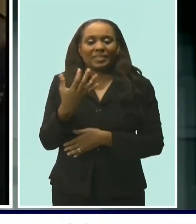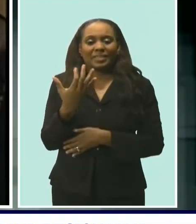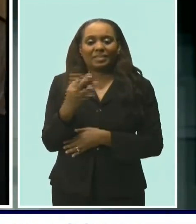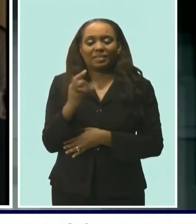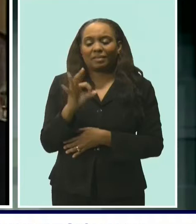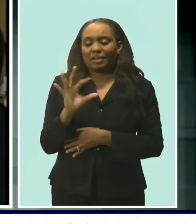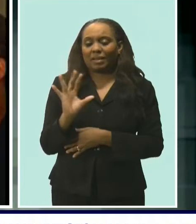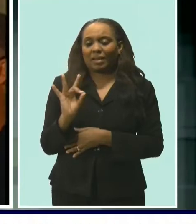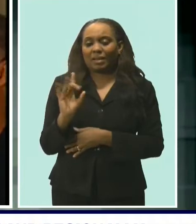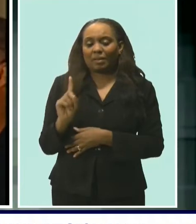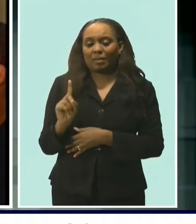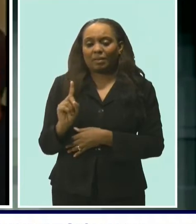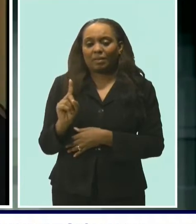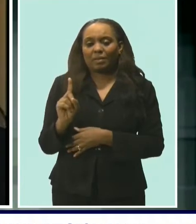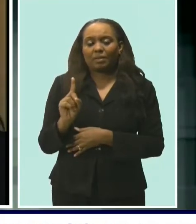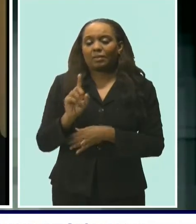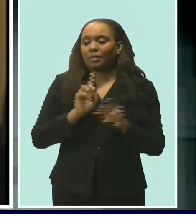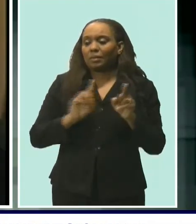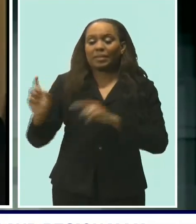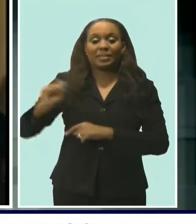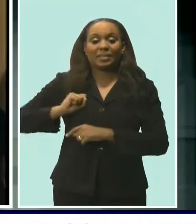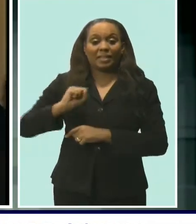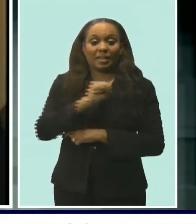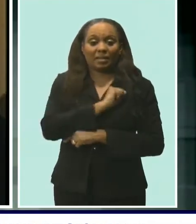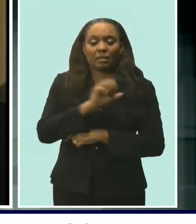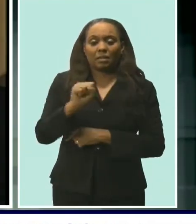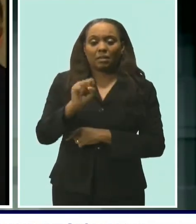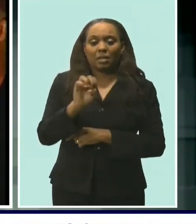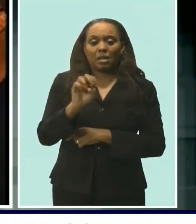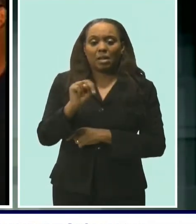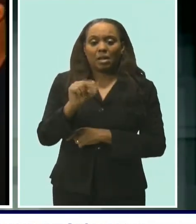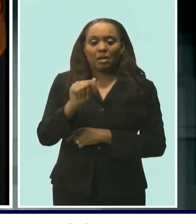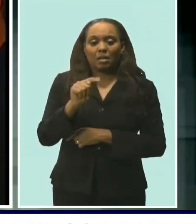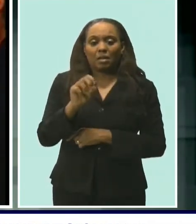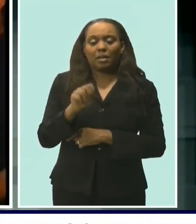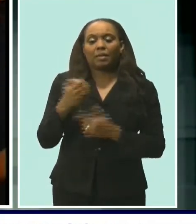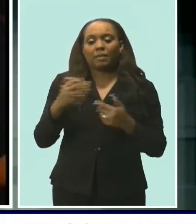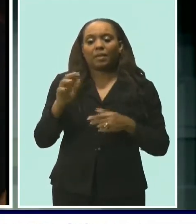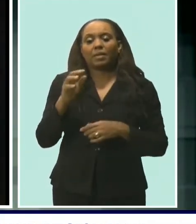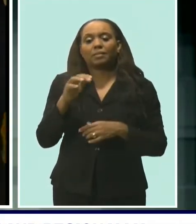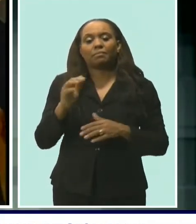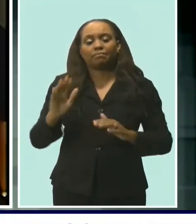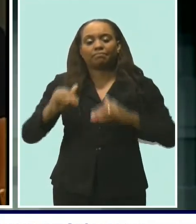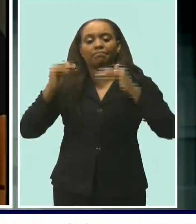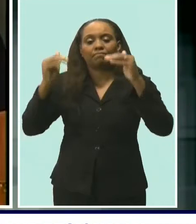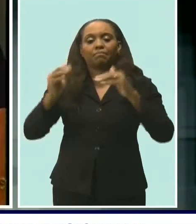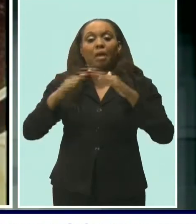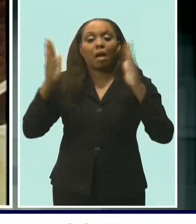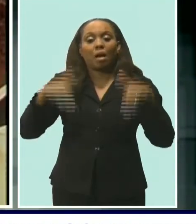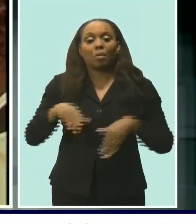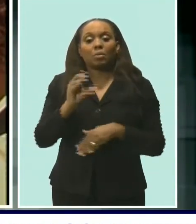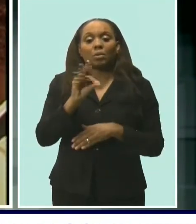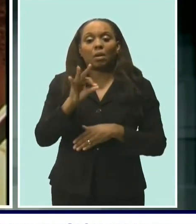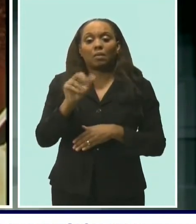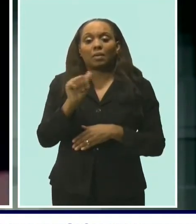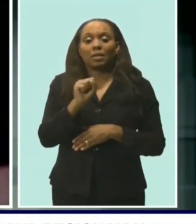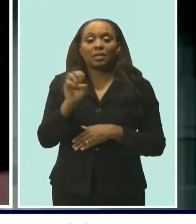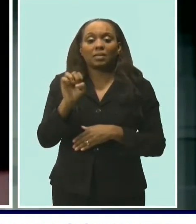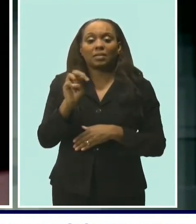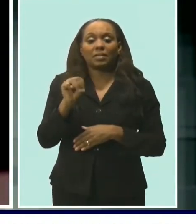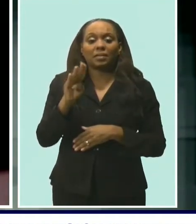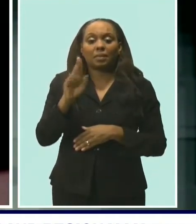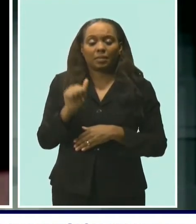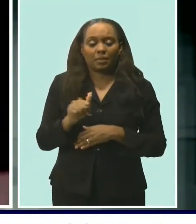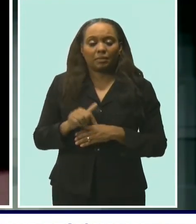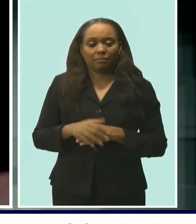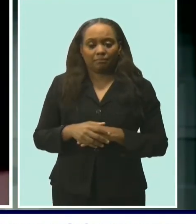was appointed to the Senate in 1983 and elected to the House of Assembly in 1984. In 1993, he was